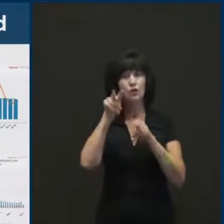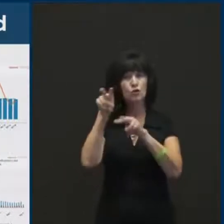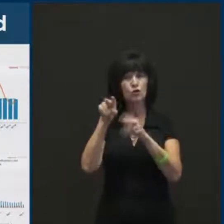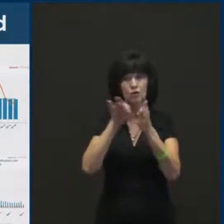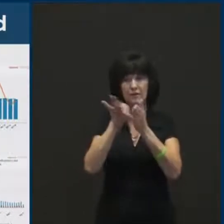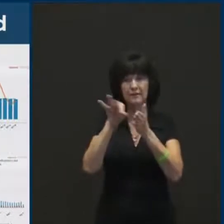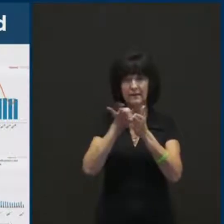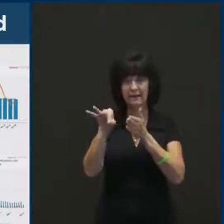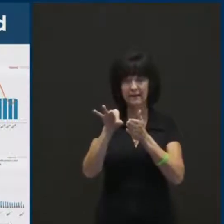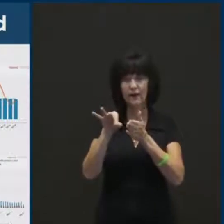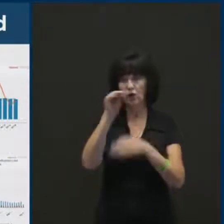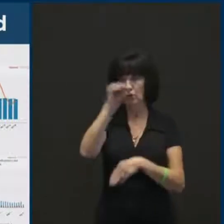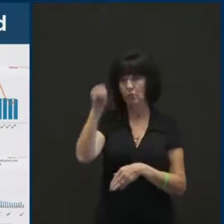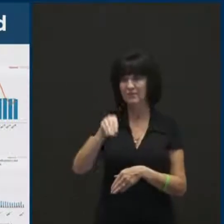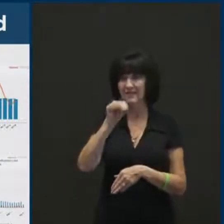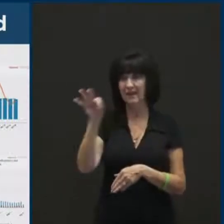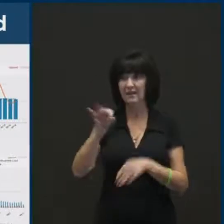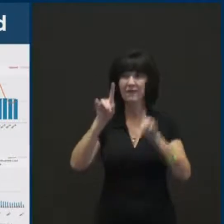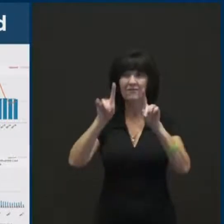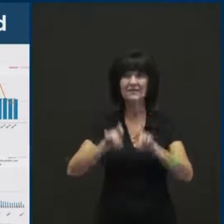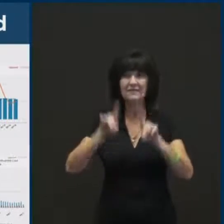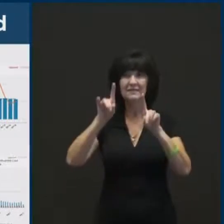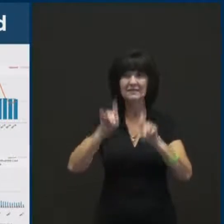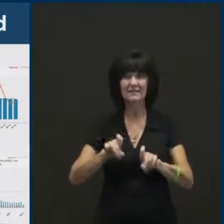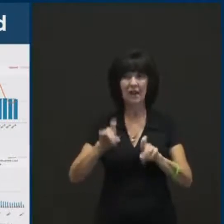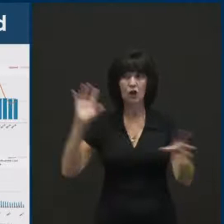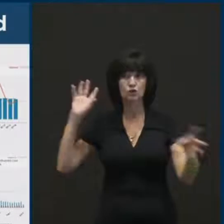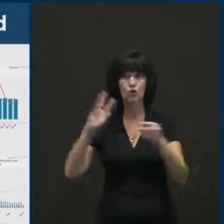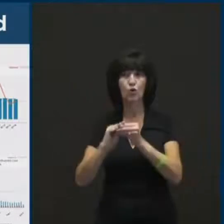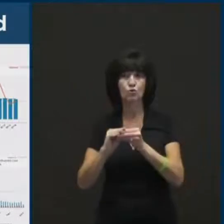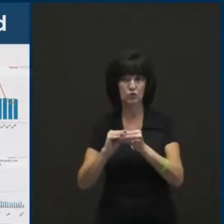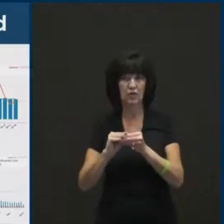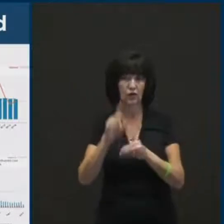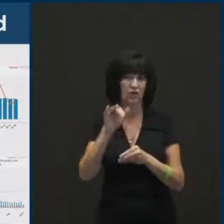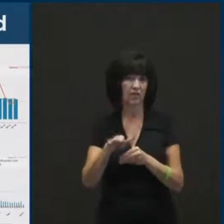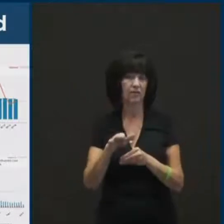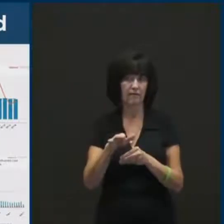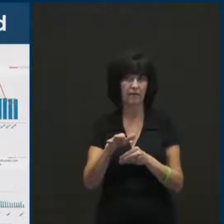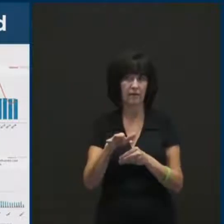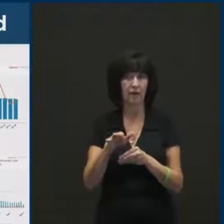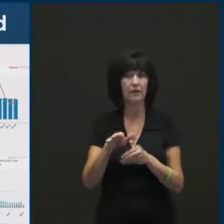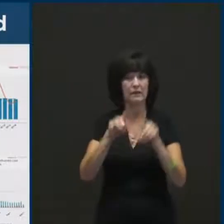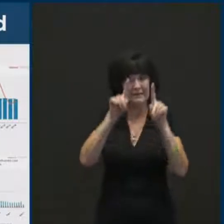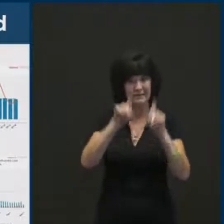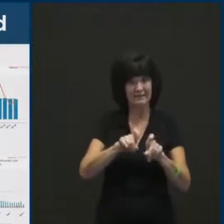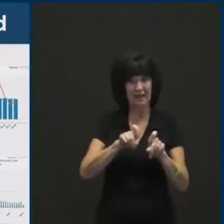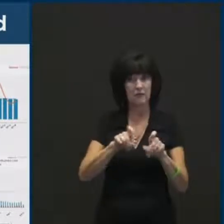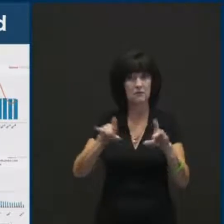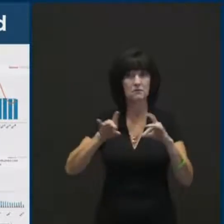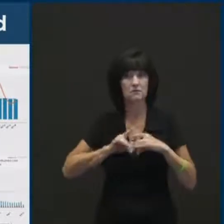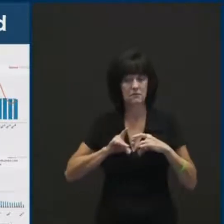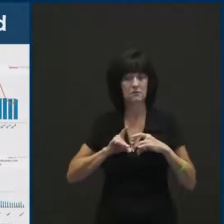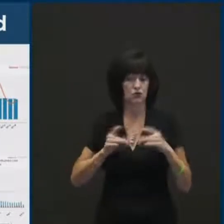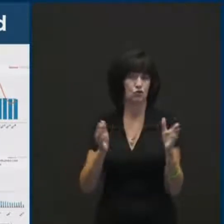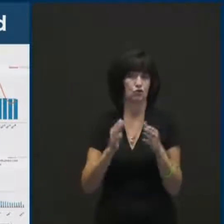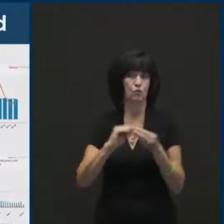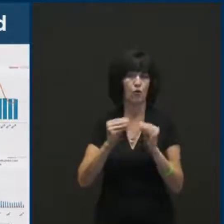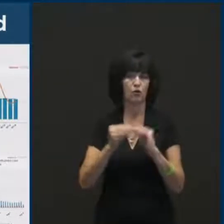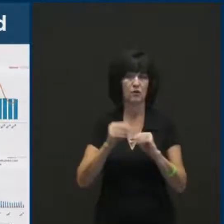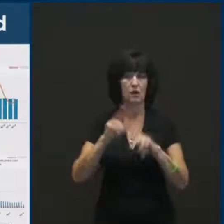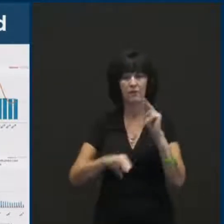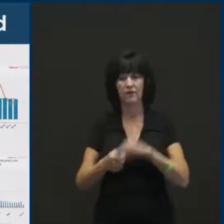positive is the middle graph on the bottom, and so that's a smaller number. The last one is just the percentage of